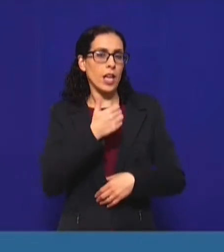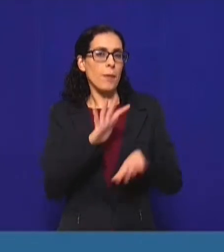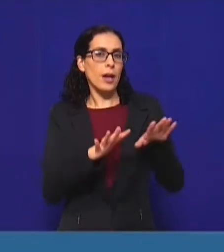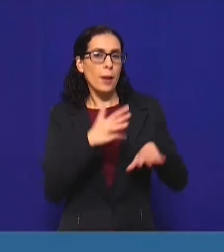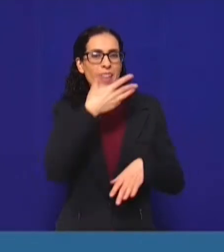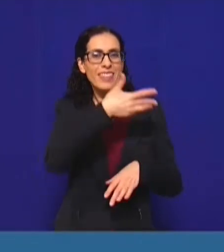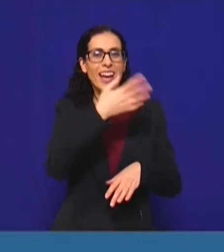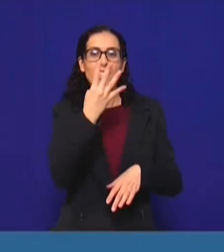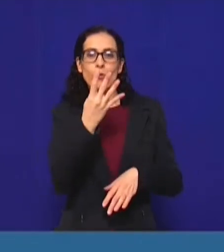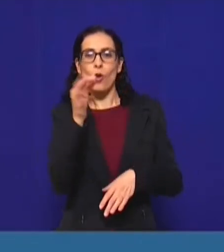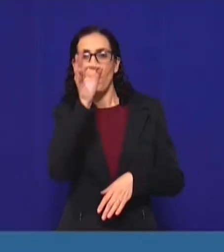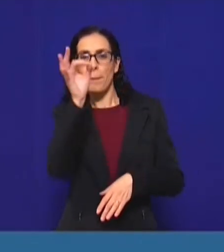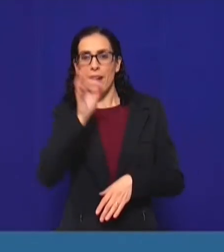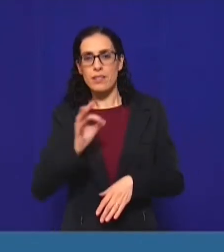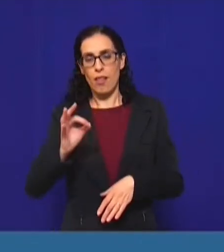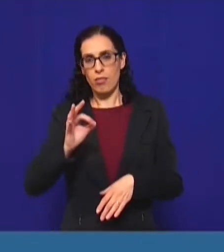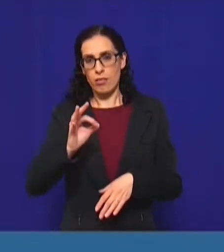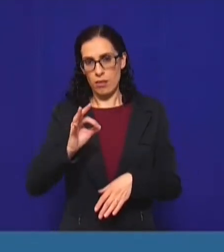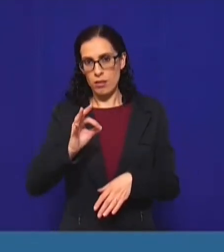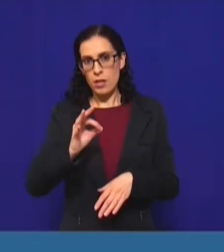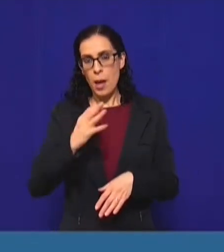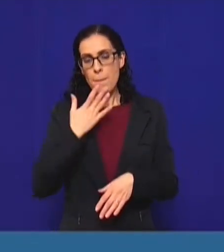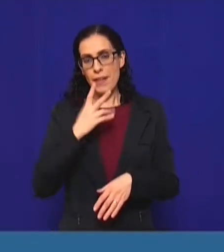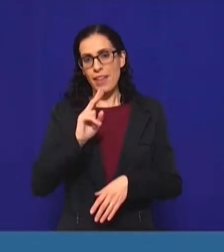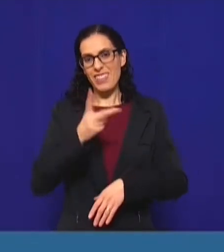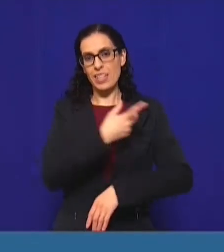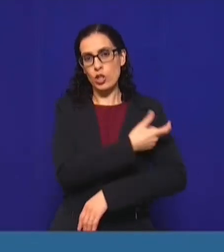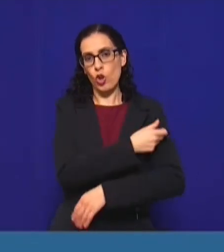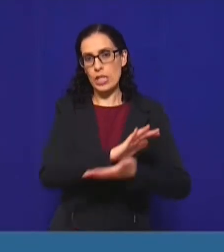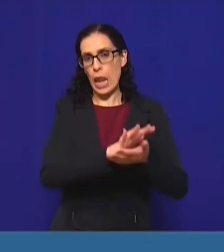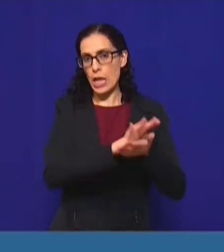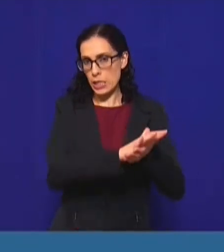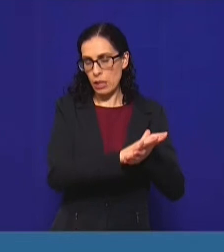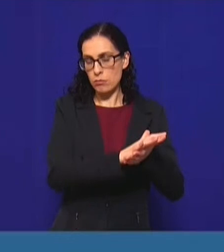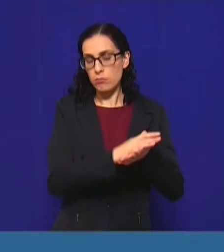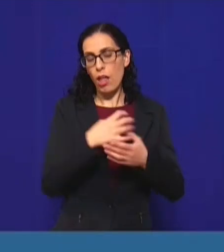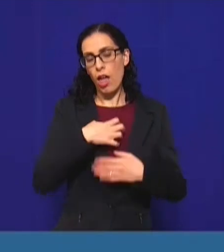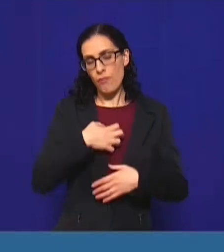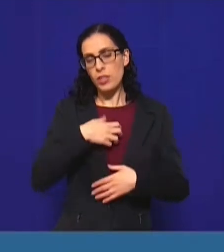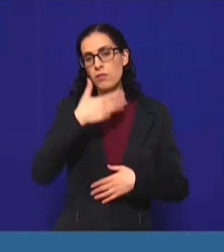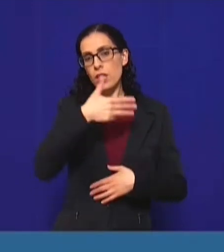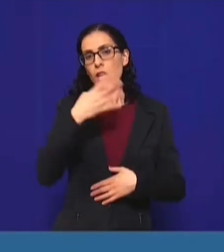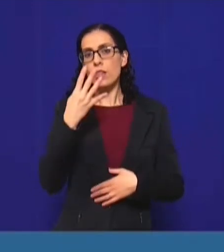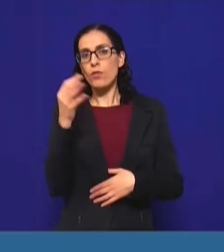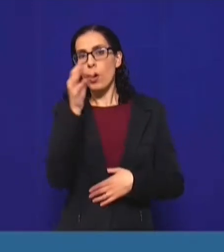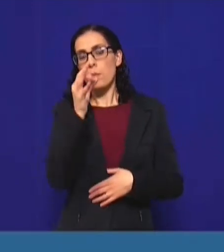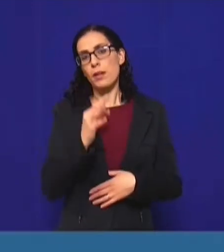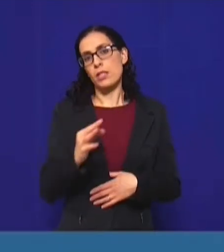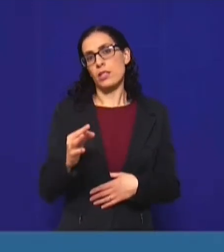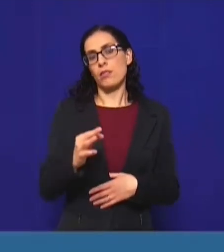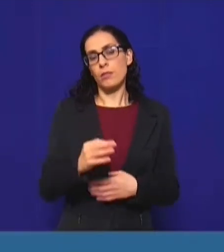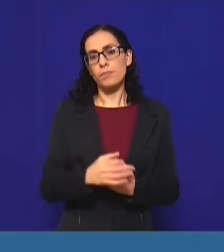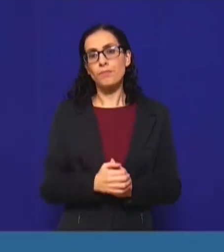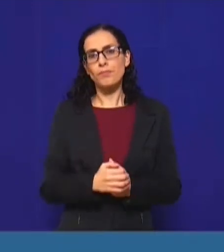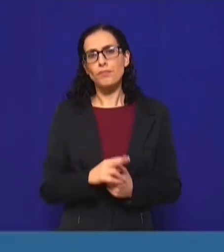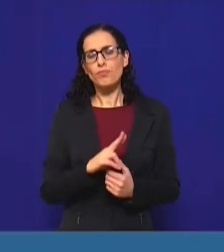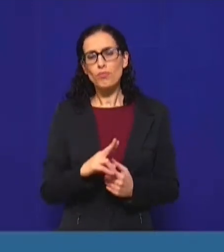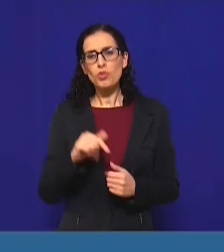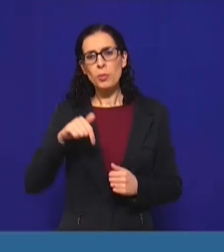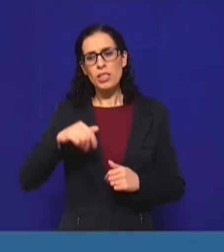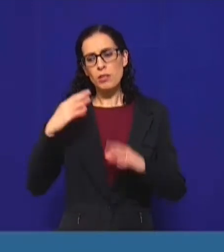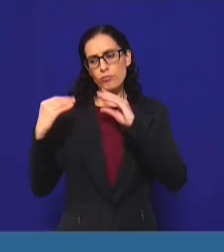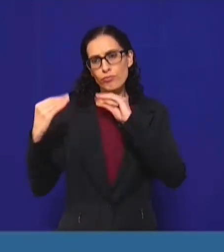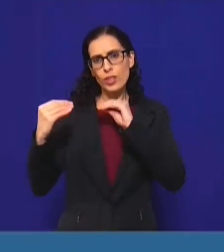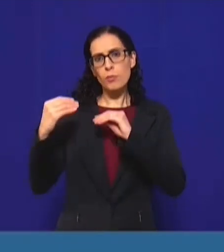ħadd it-tieni doża. U bħalissa għaddejjem pidma mal-Ministeru responsabbli għall-anzjani biex aħna nkun